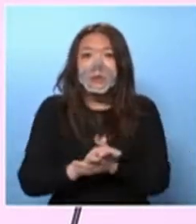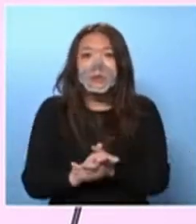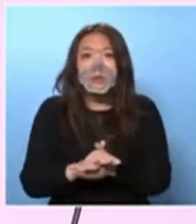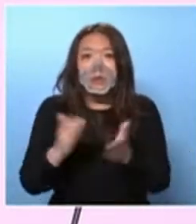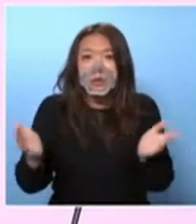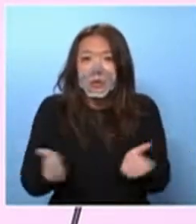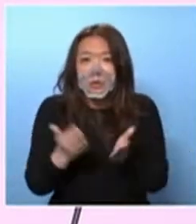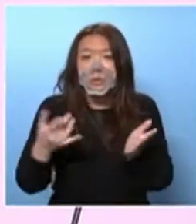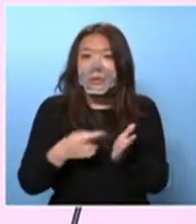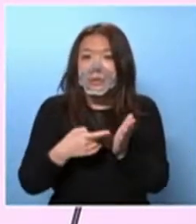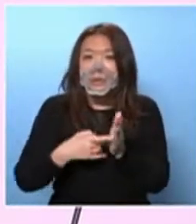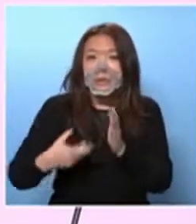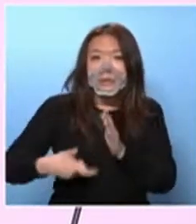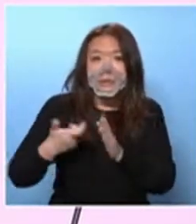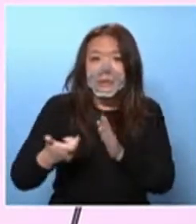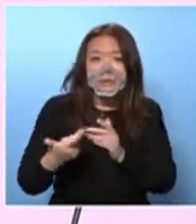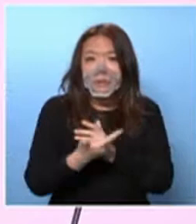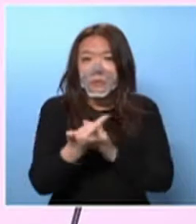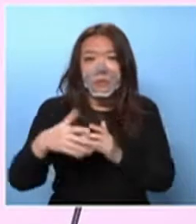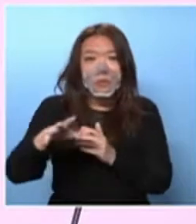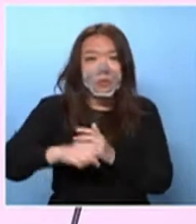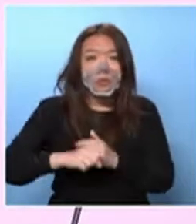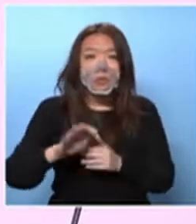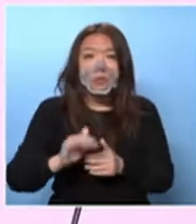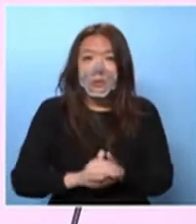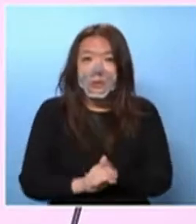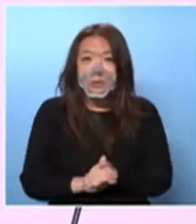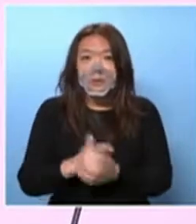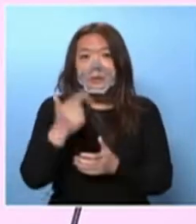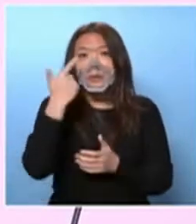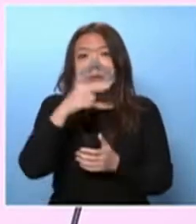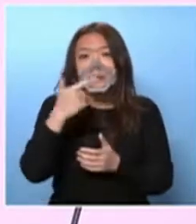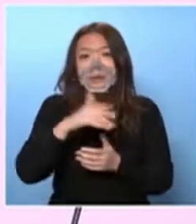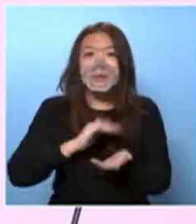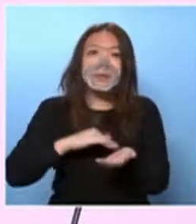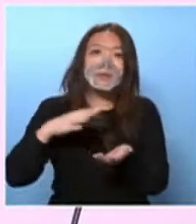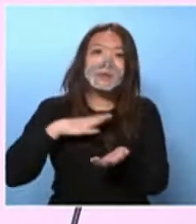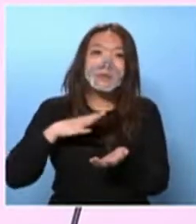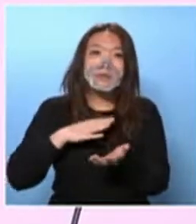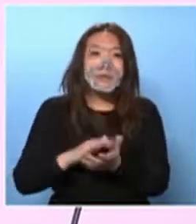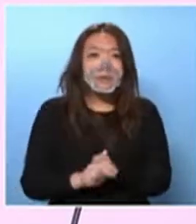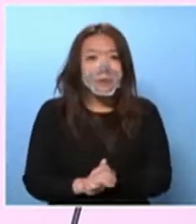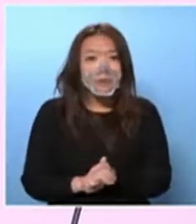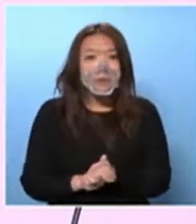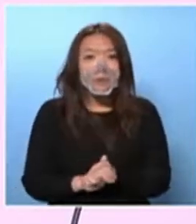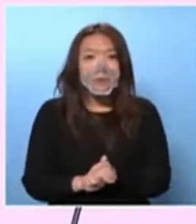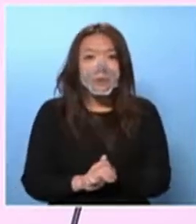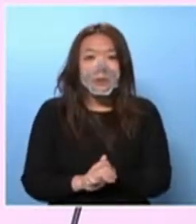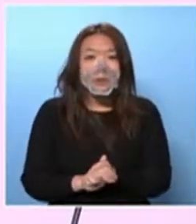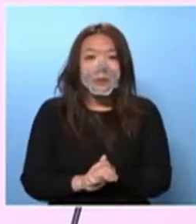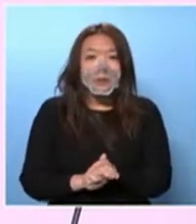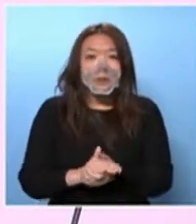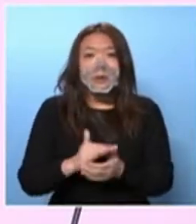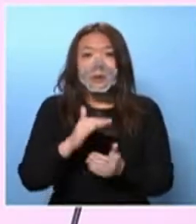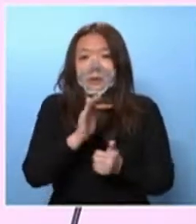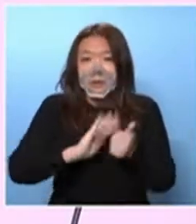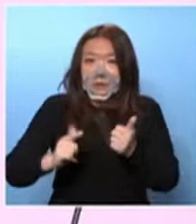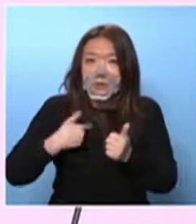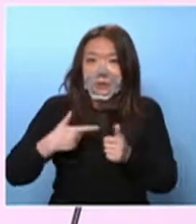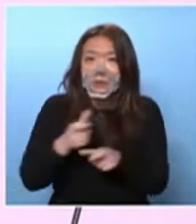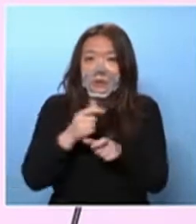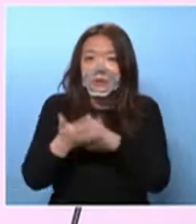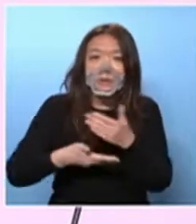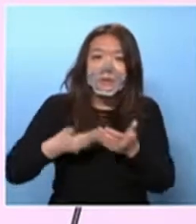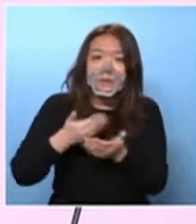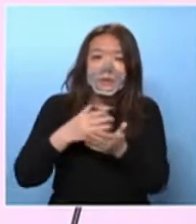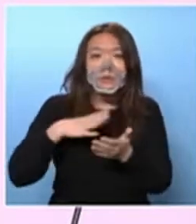economic recovery. It has also promoted the extensive use of electronic payment. The new wave of epidemic has disrupted the pace